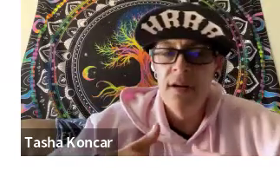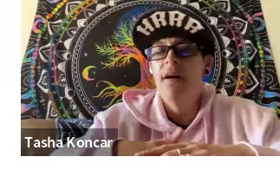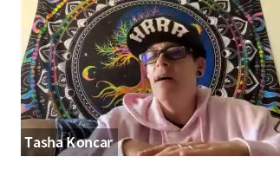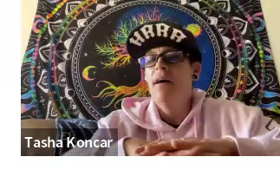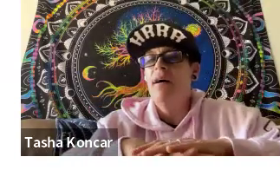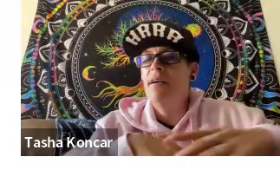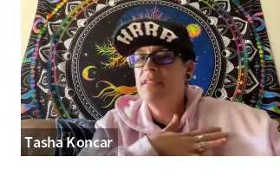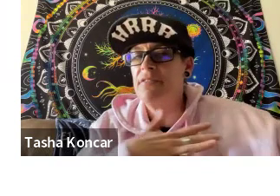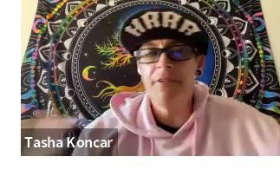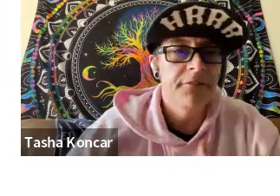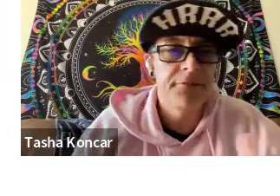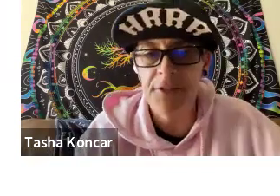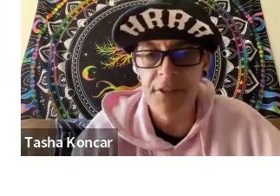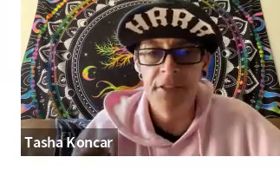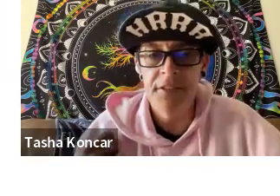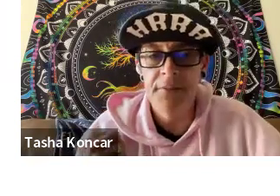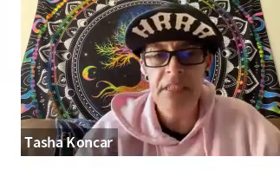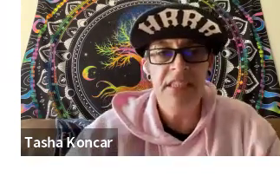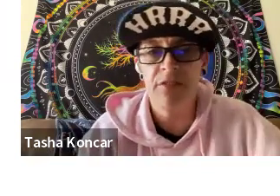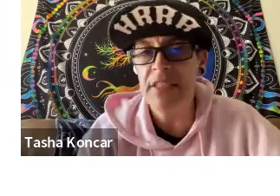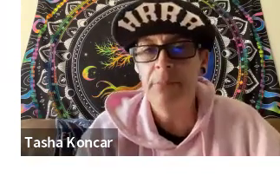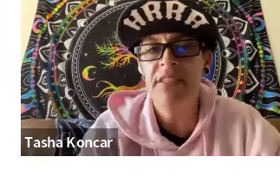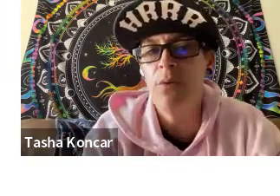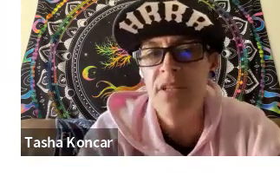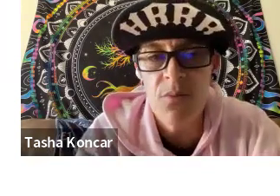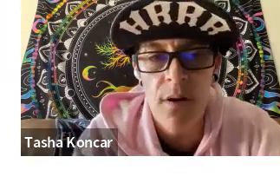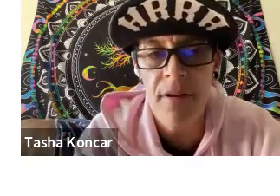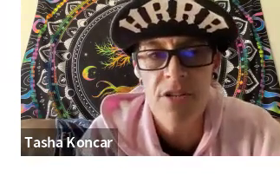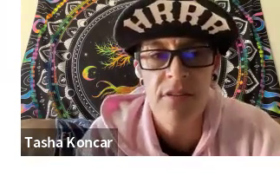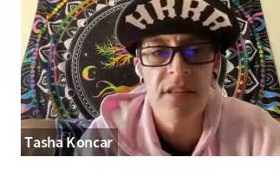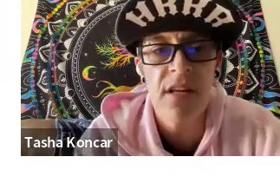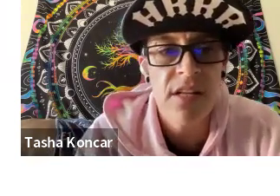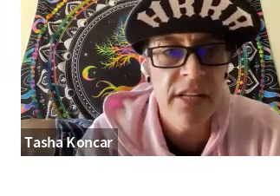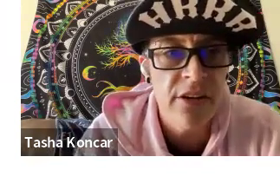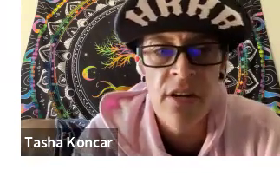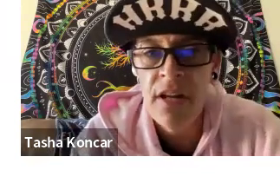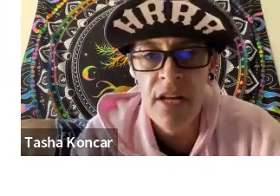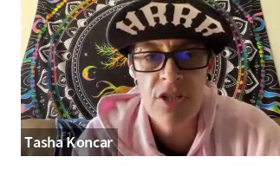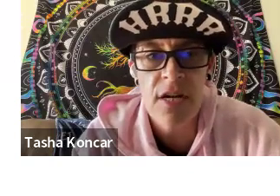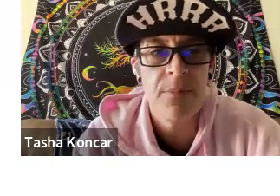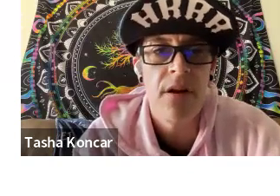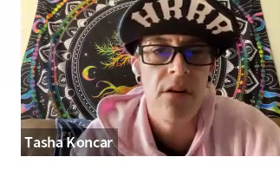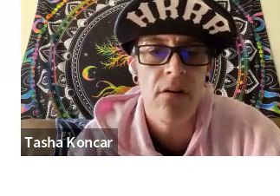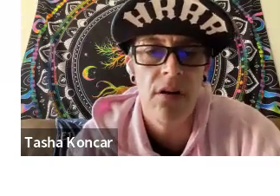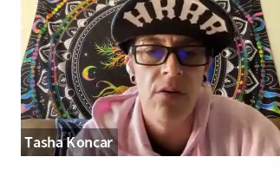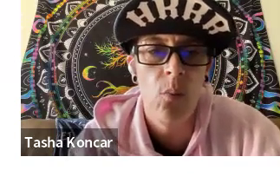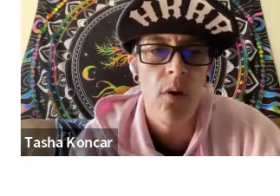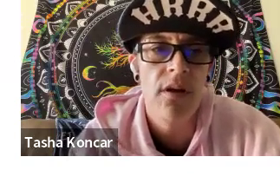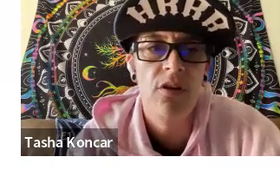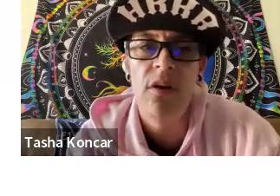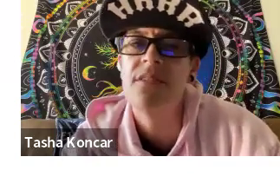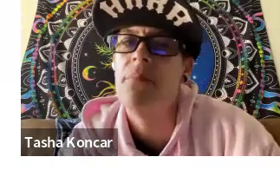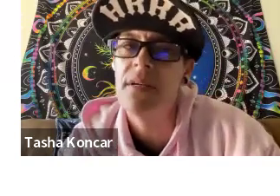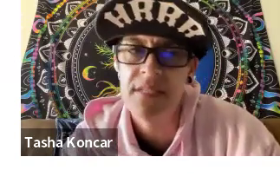be different for meanings for anybody. So I just want to make sure that they're clear and transparent on